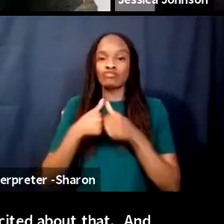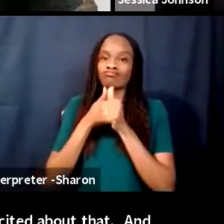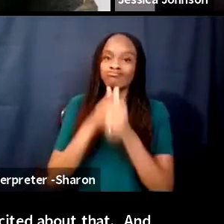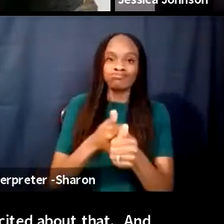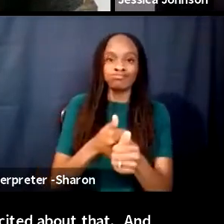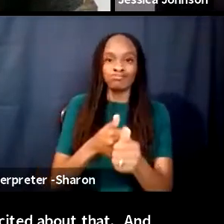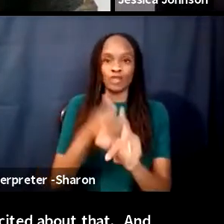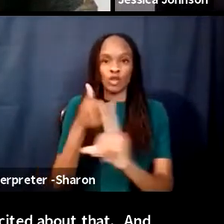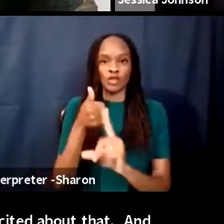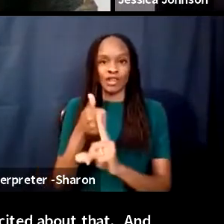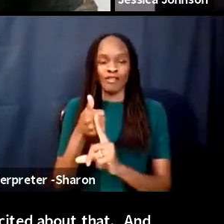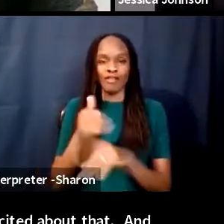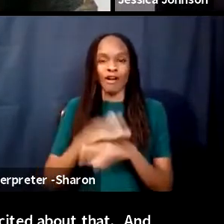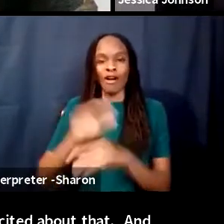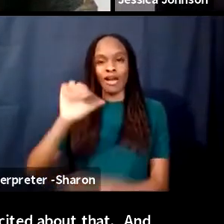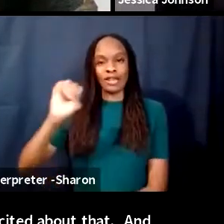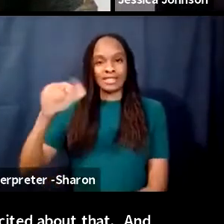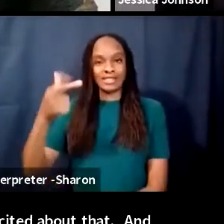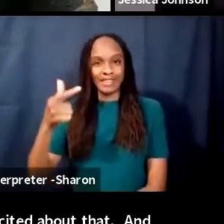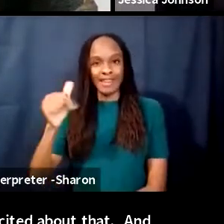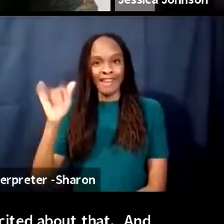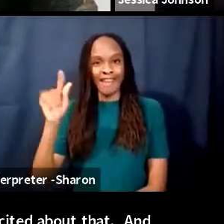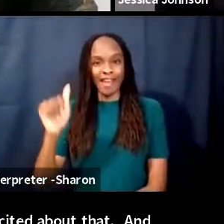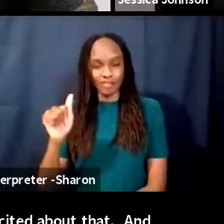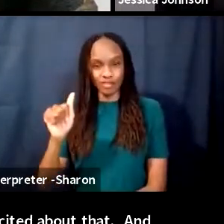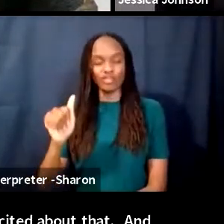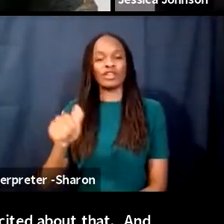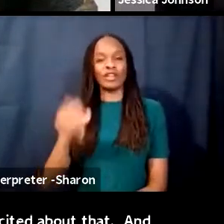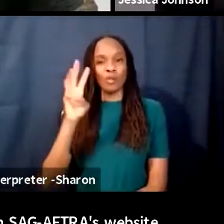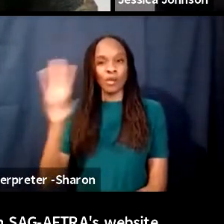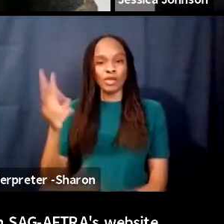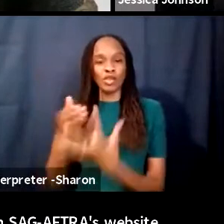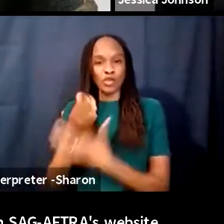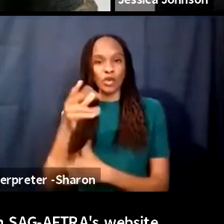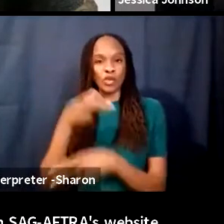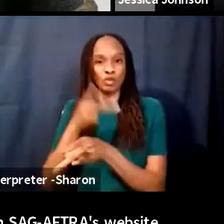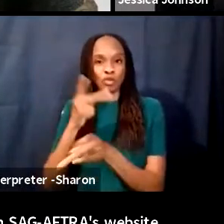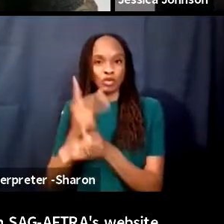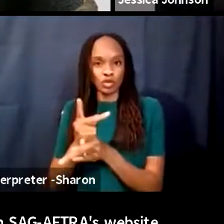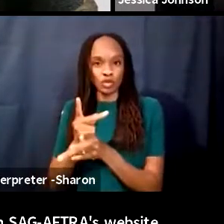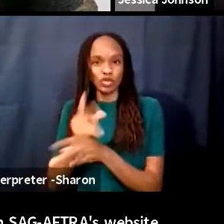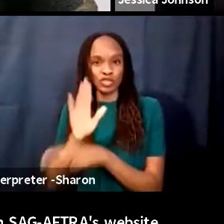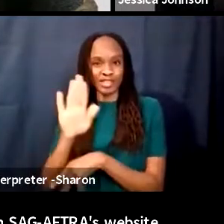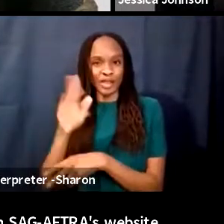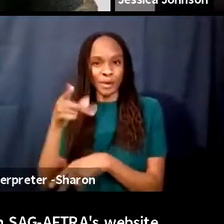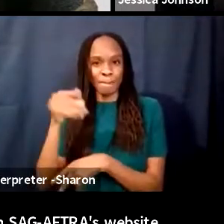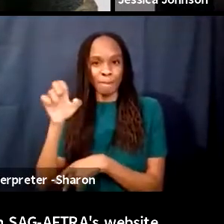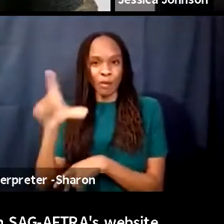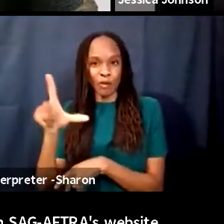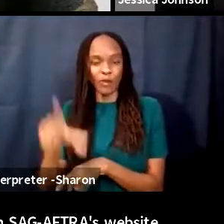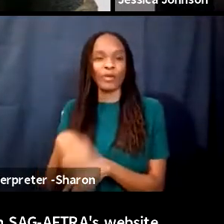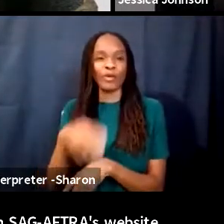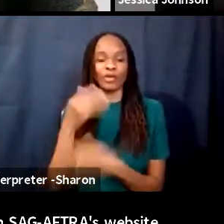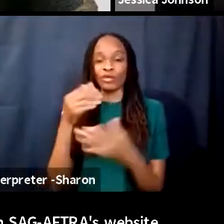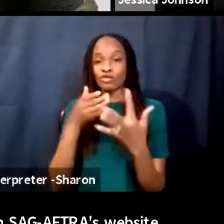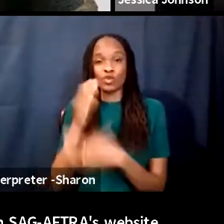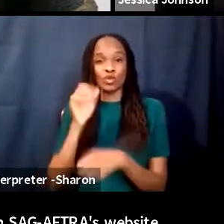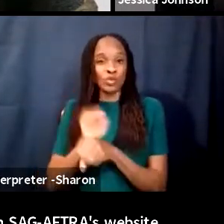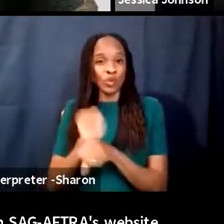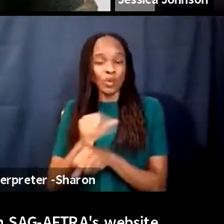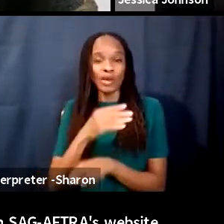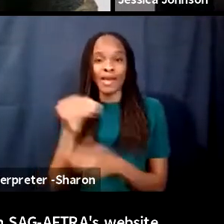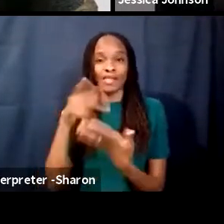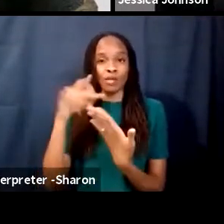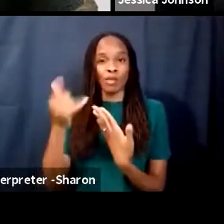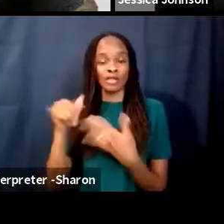yourself on SAG-AFTRA's website via that producers portal, the breadth of your work that you are producing and the projects associated with